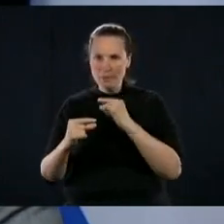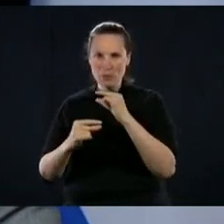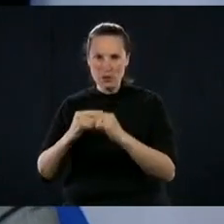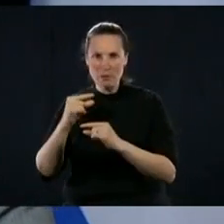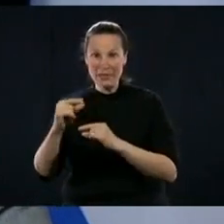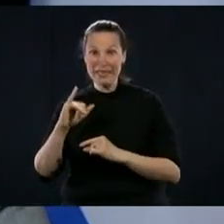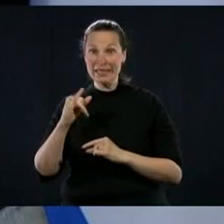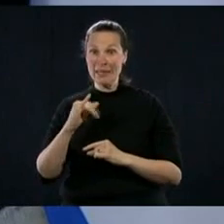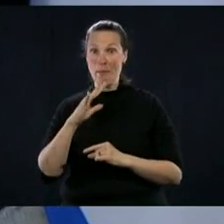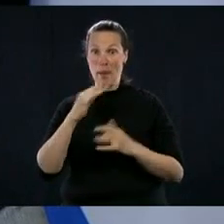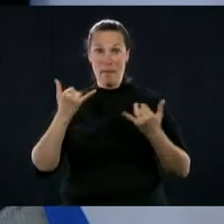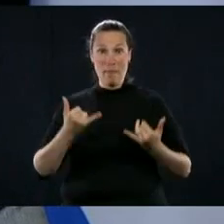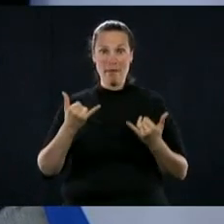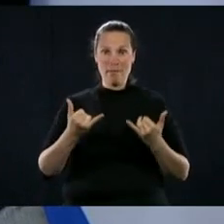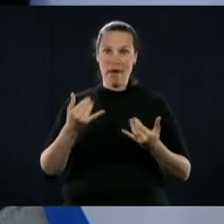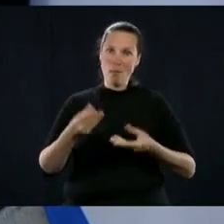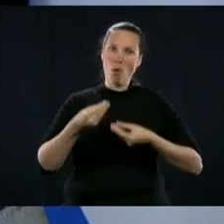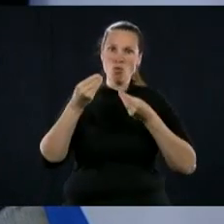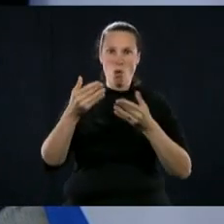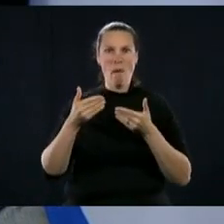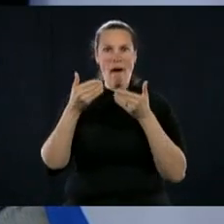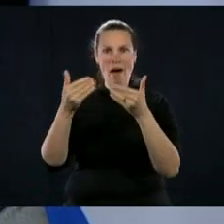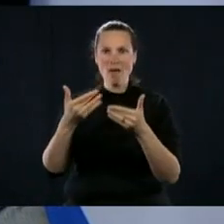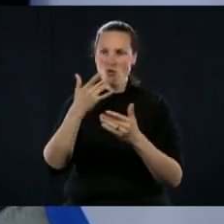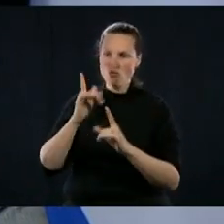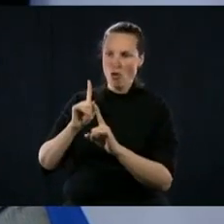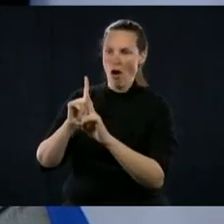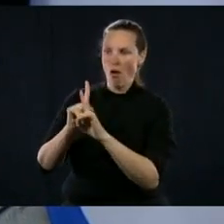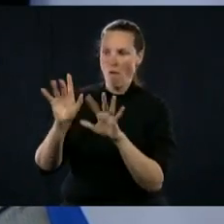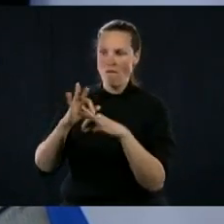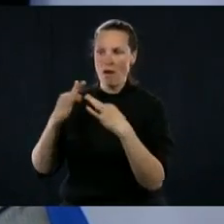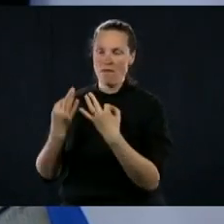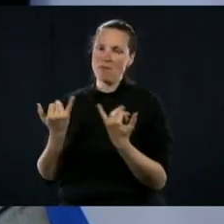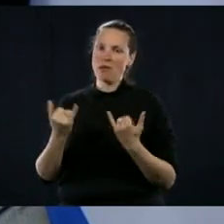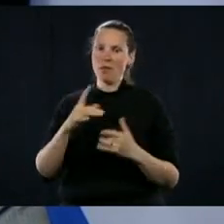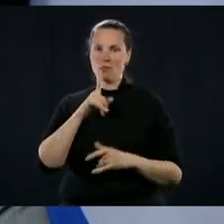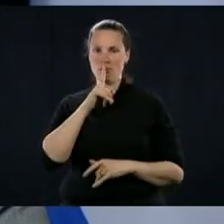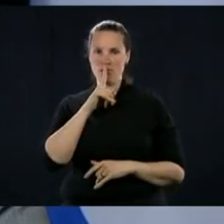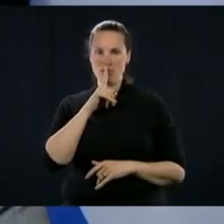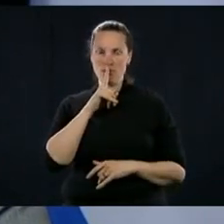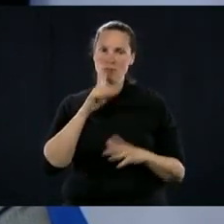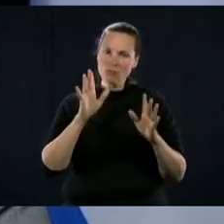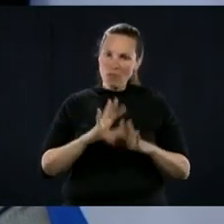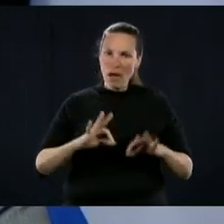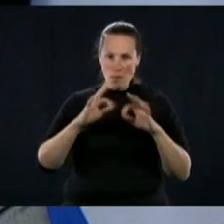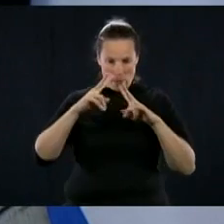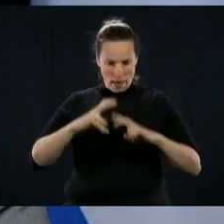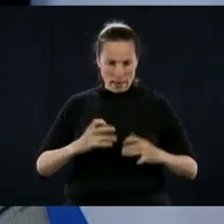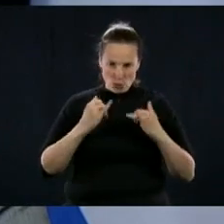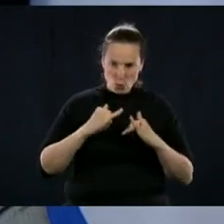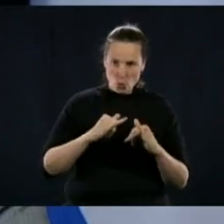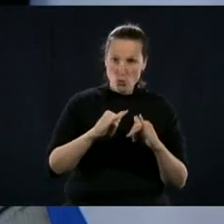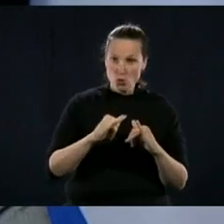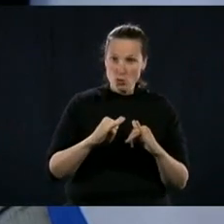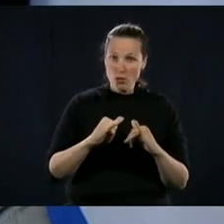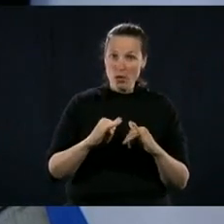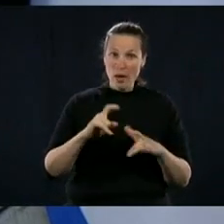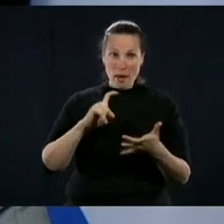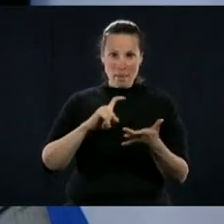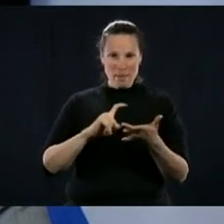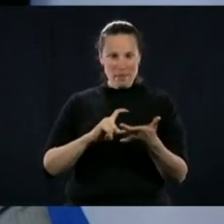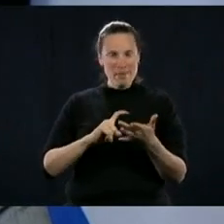in the deconfinement period, which could be interpreted any which way. So we can't do that yet, but we are analyzing it, and